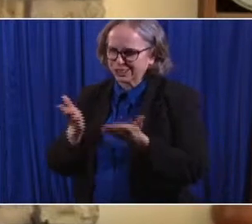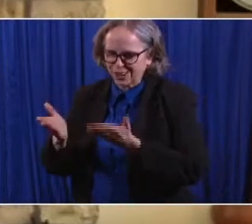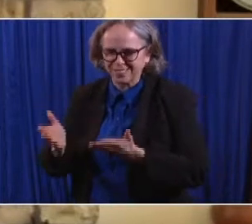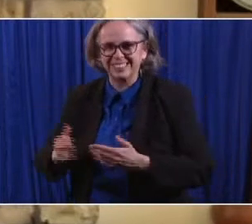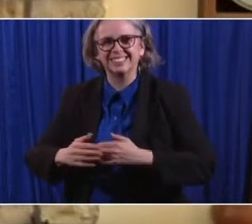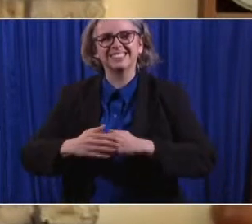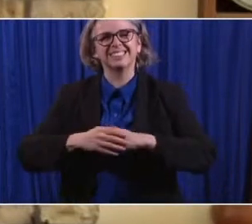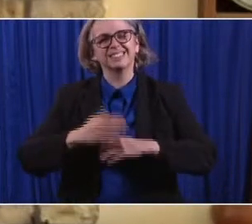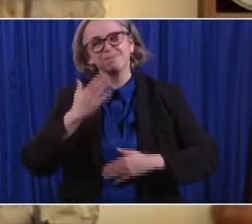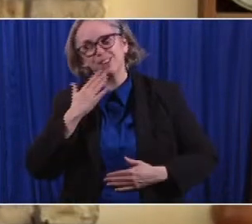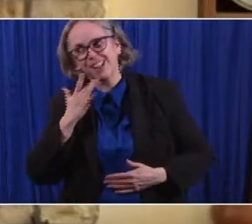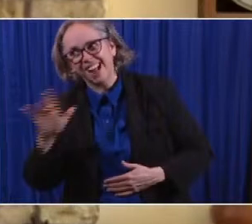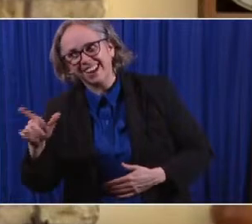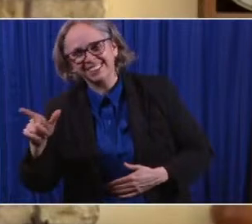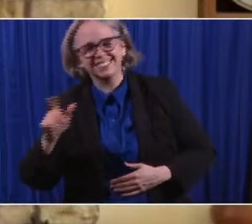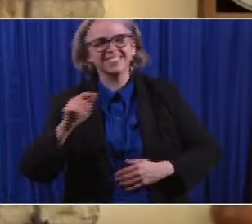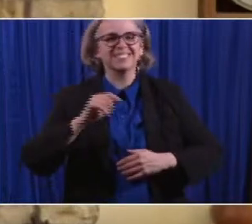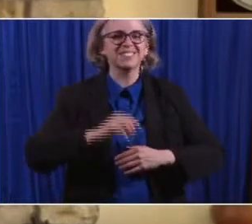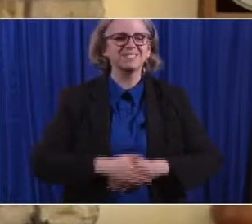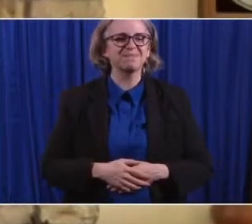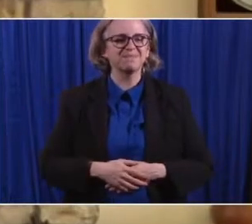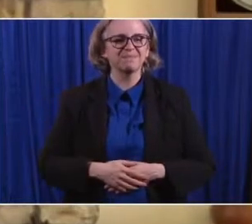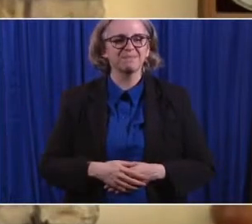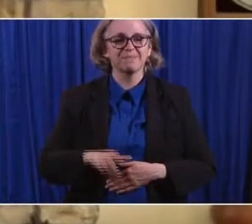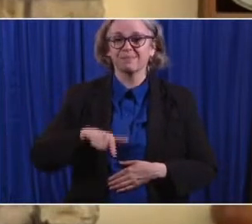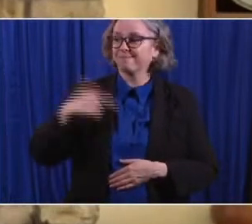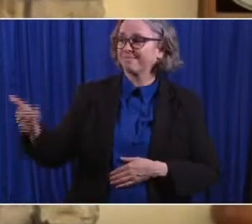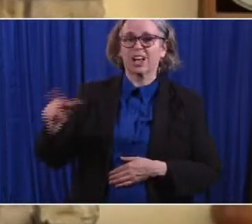to you. Lieutenant Governor.